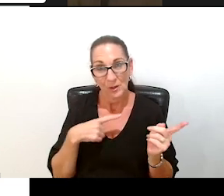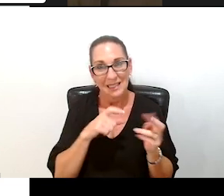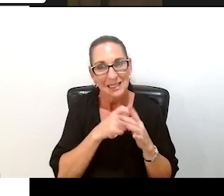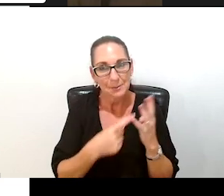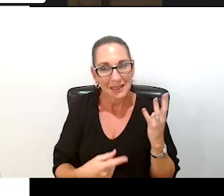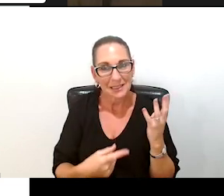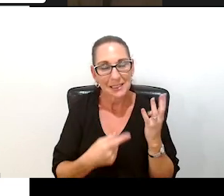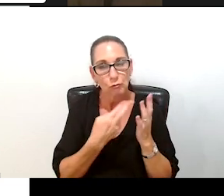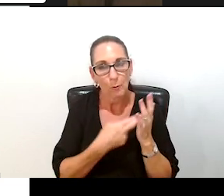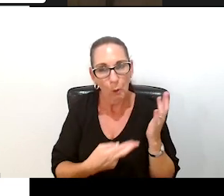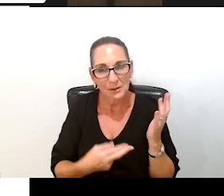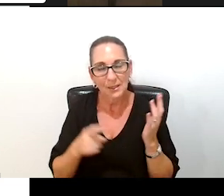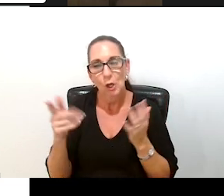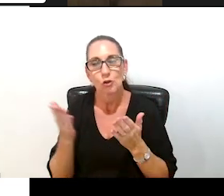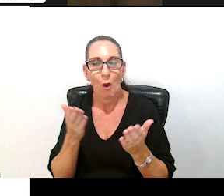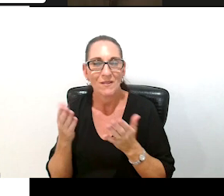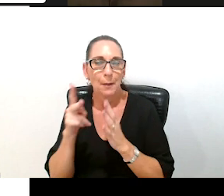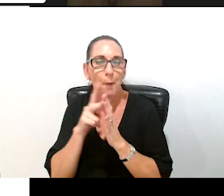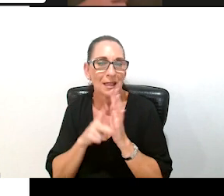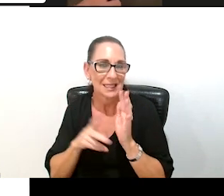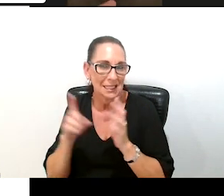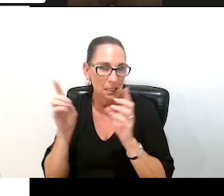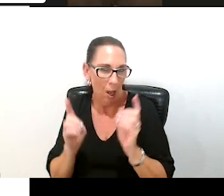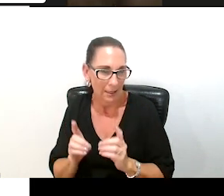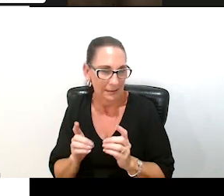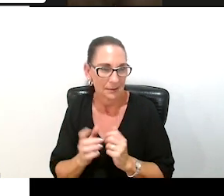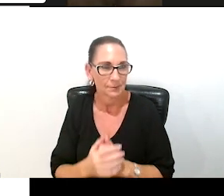and service and policy design.